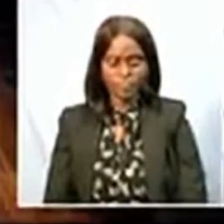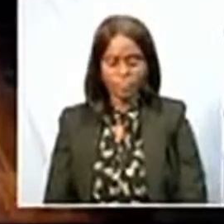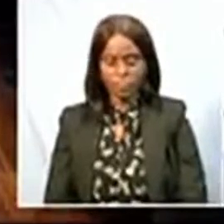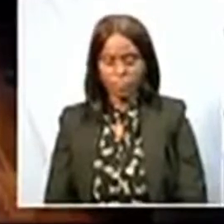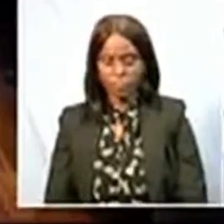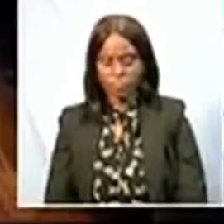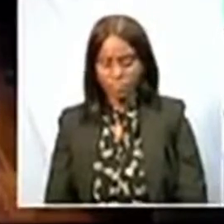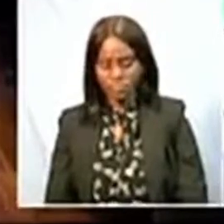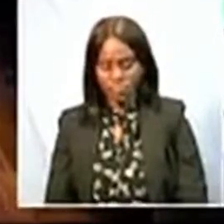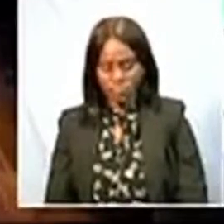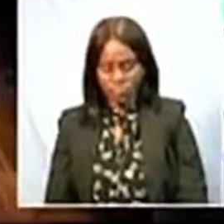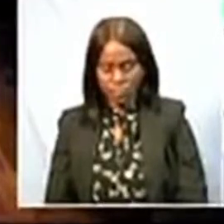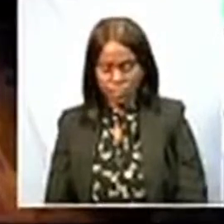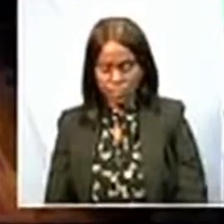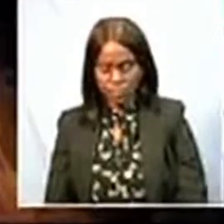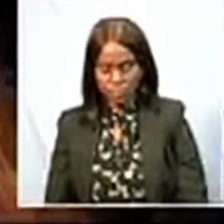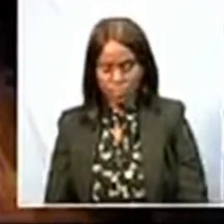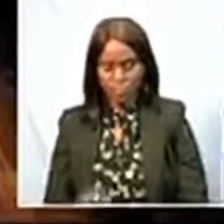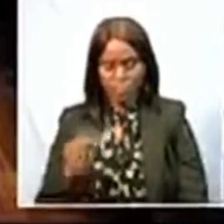13C, Chair. Okay.